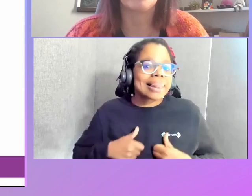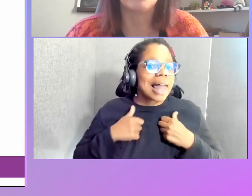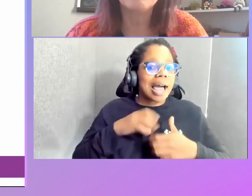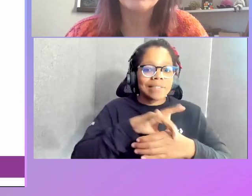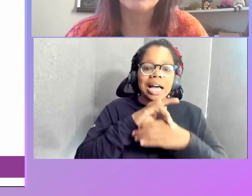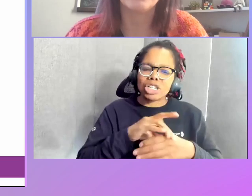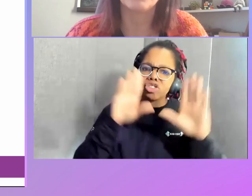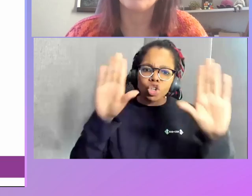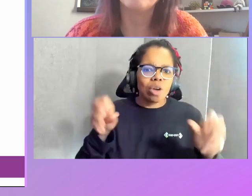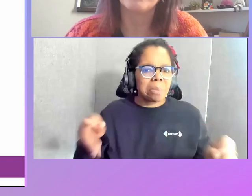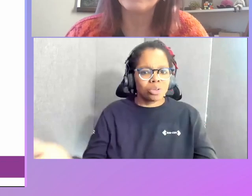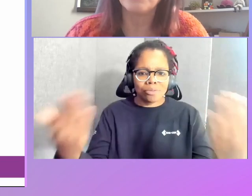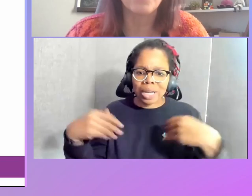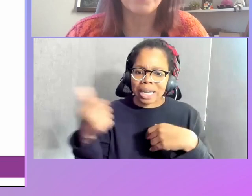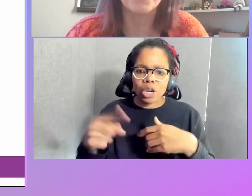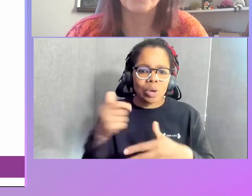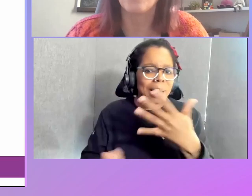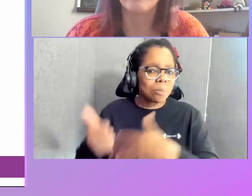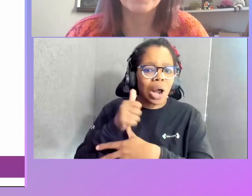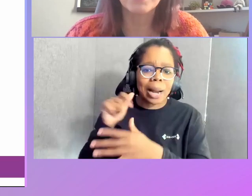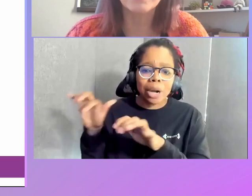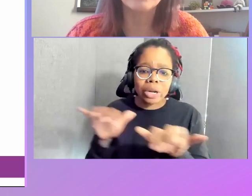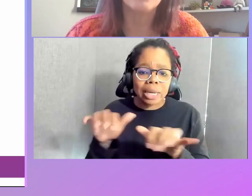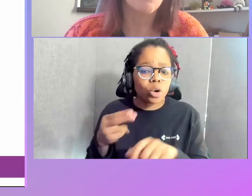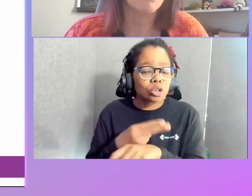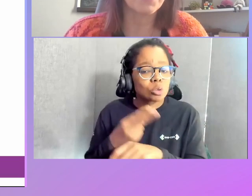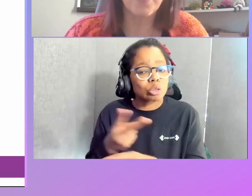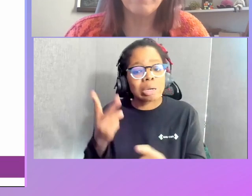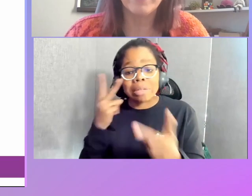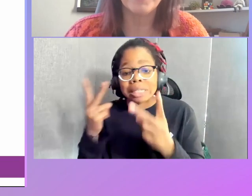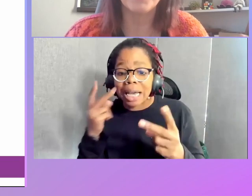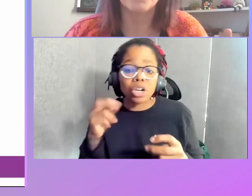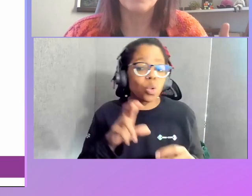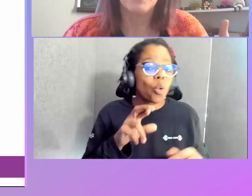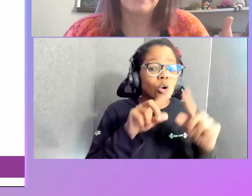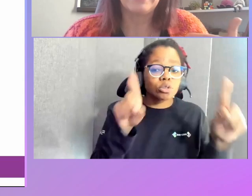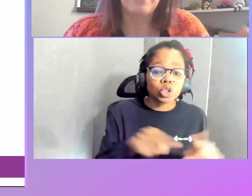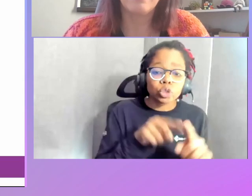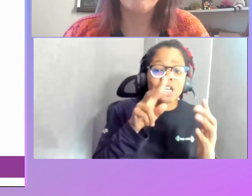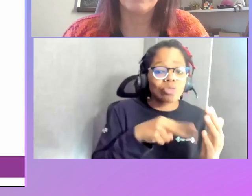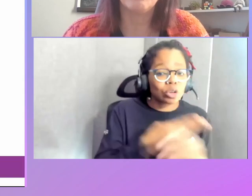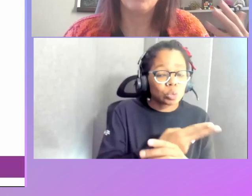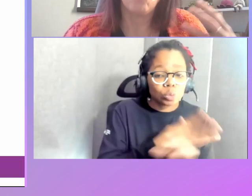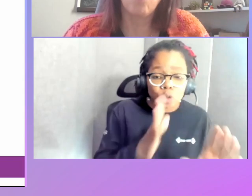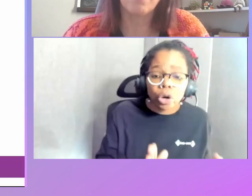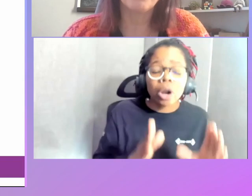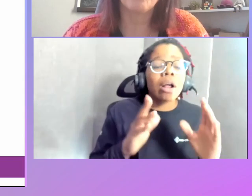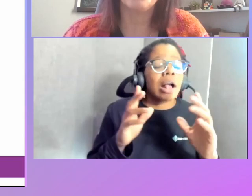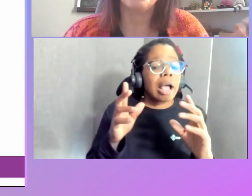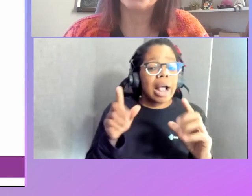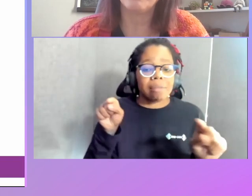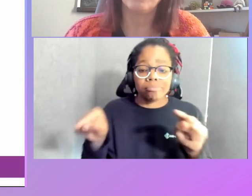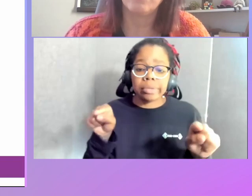to bring in anybody who is a primary keyboard user, whether sighted or a screen reader user, and have them